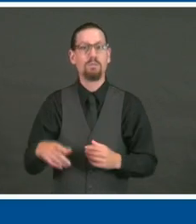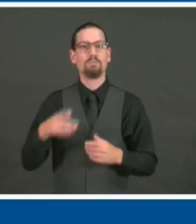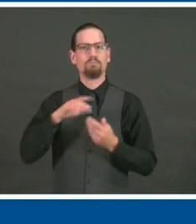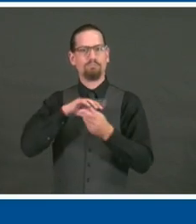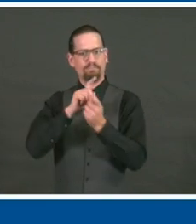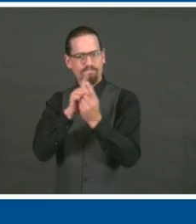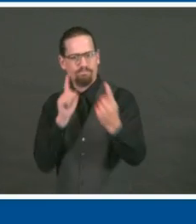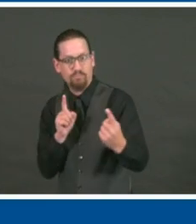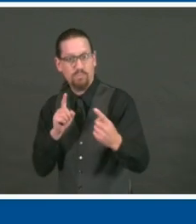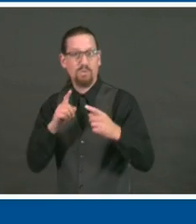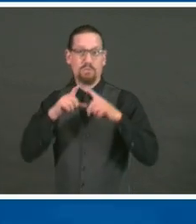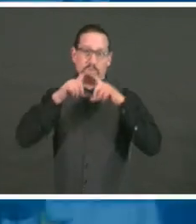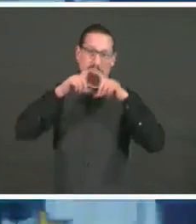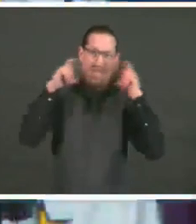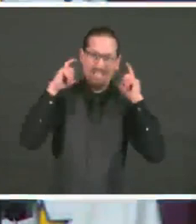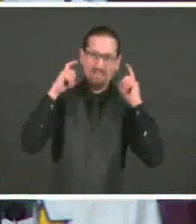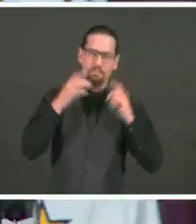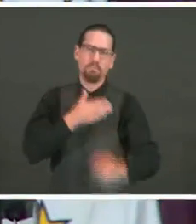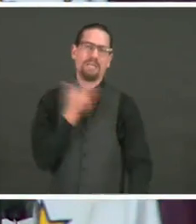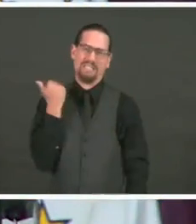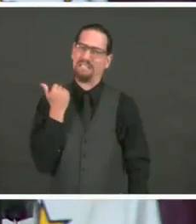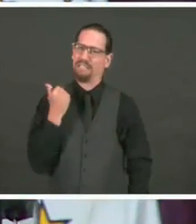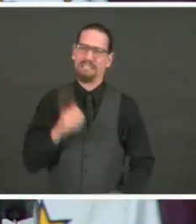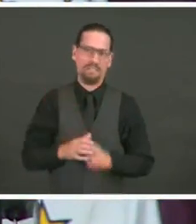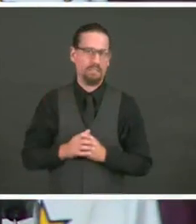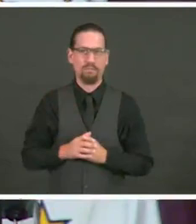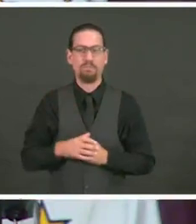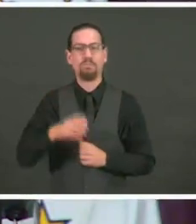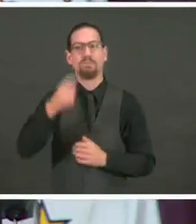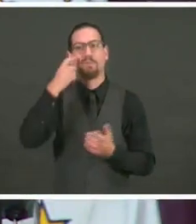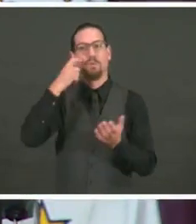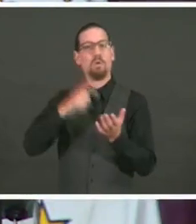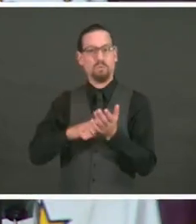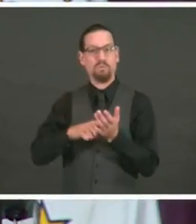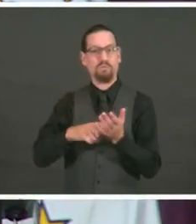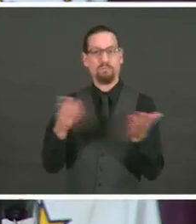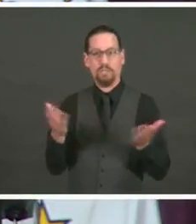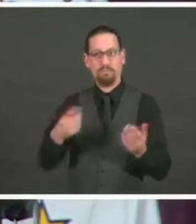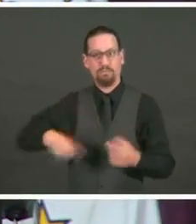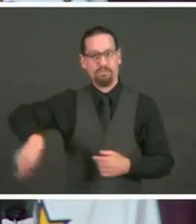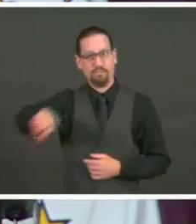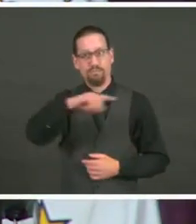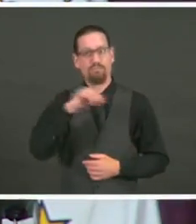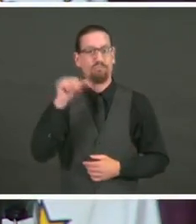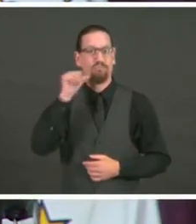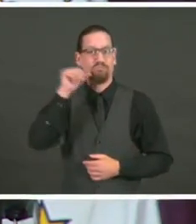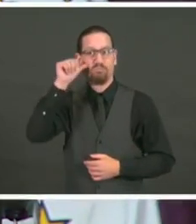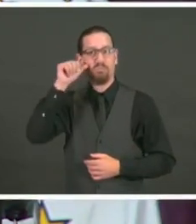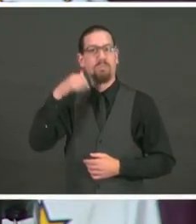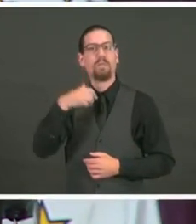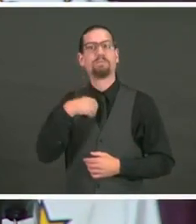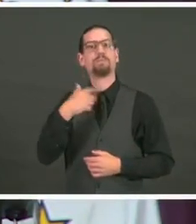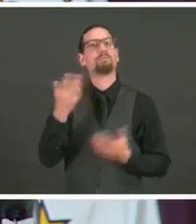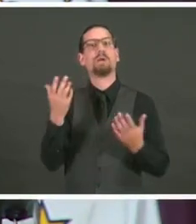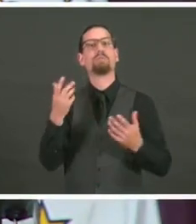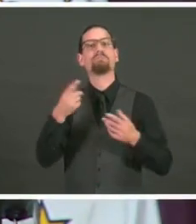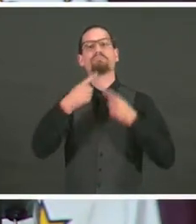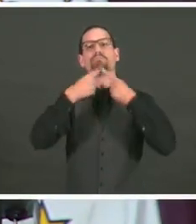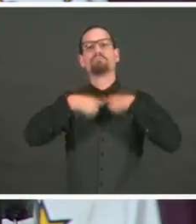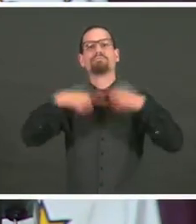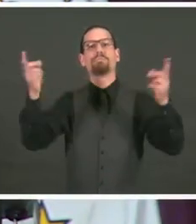All right, as many of you have seen, as of yesterday, several of our neighboring states put